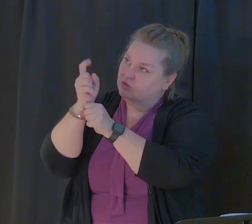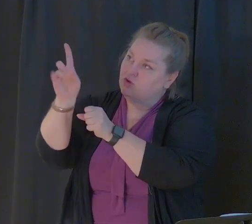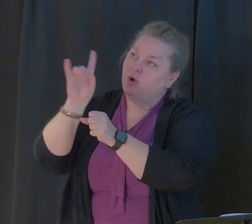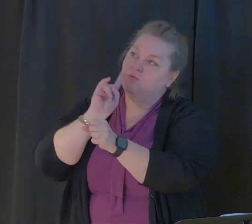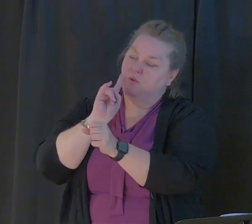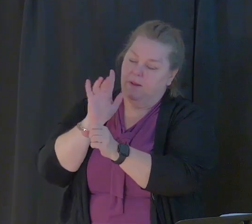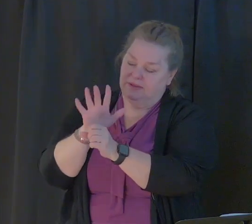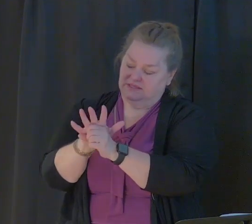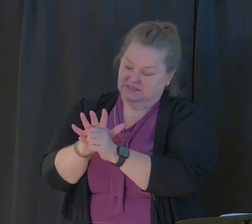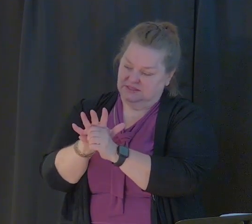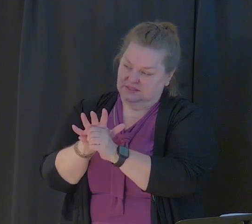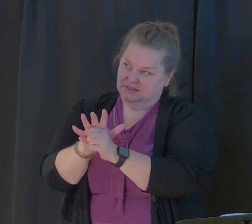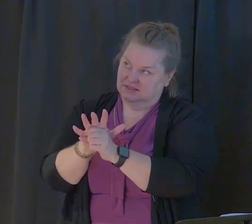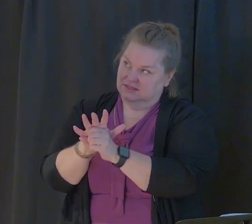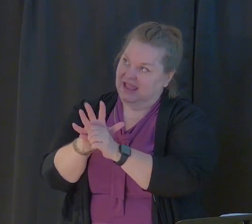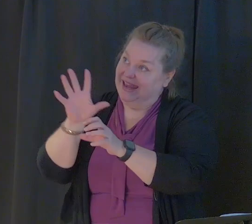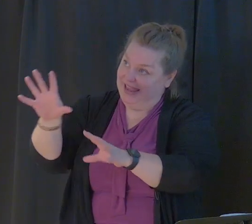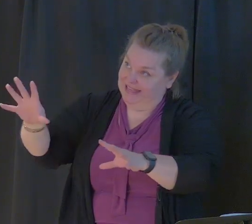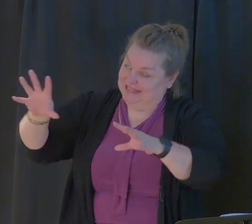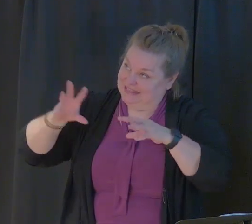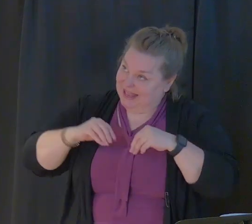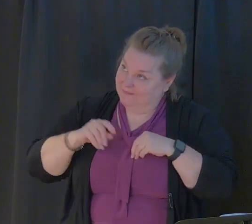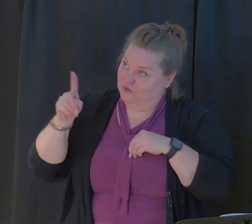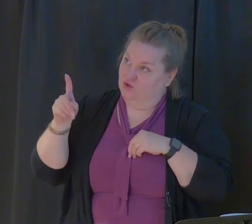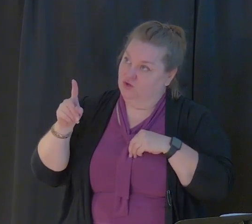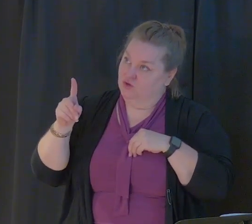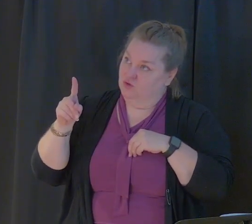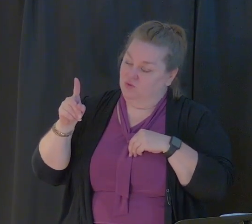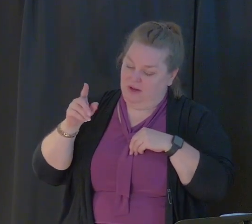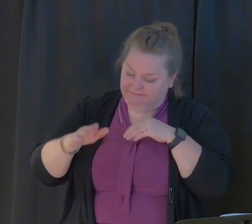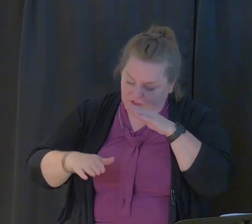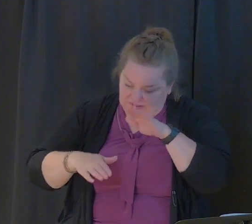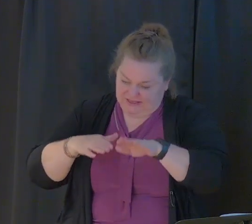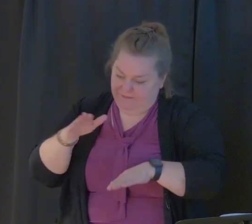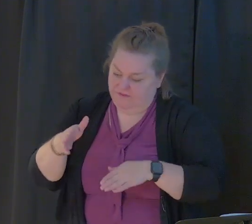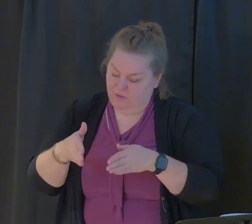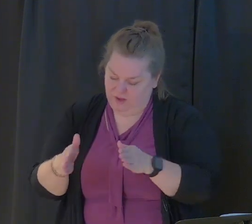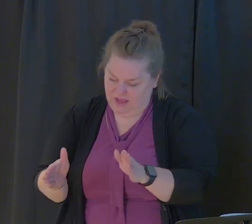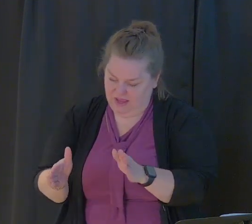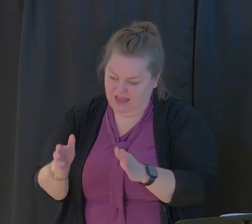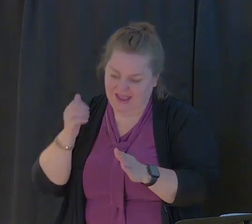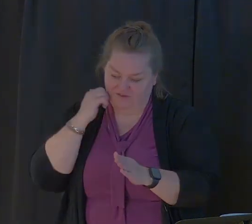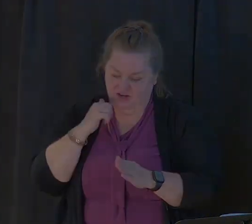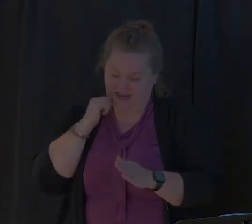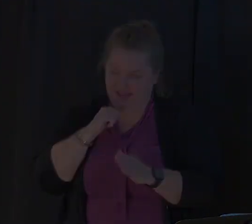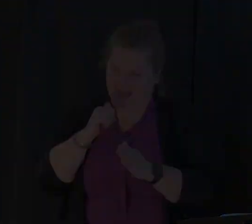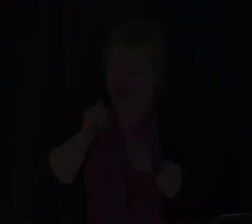promises and accept you each and every day. Amen.